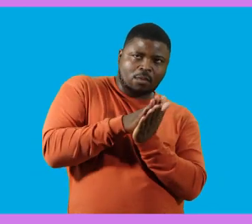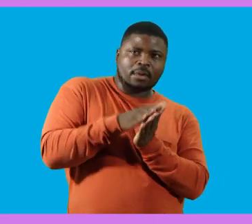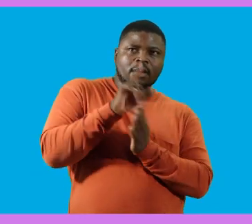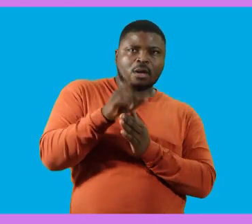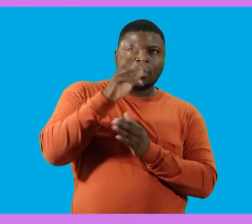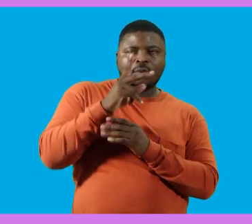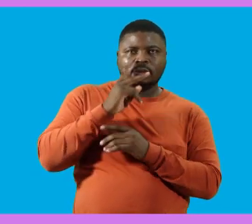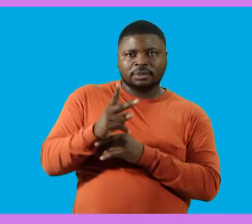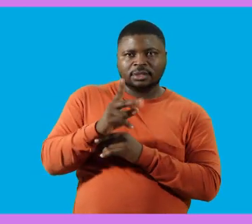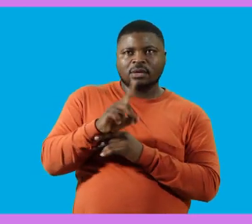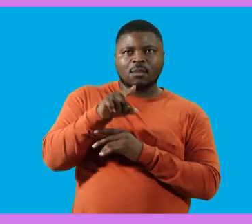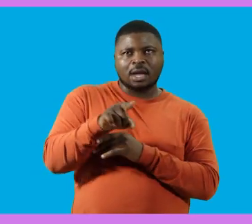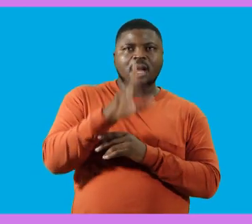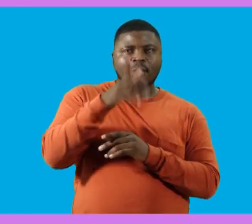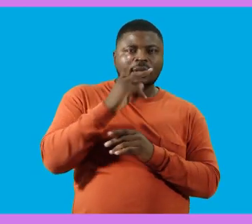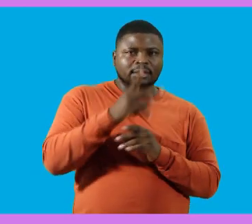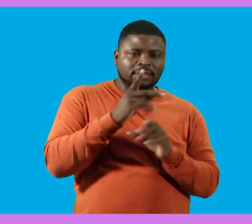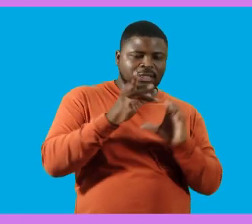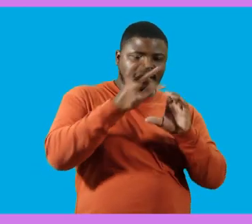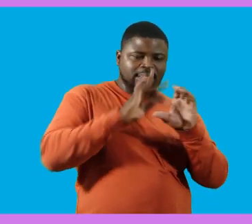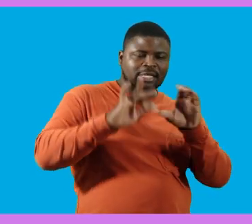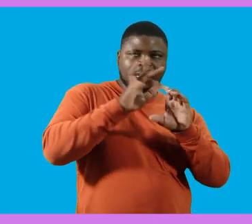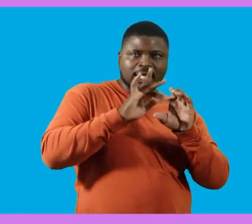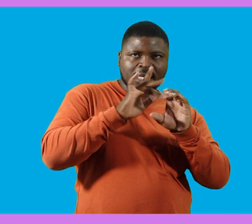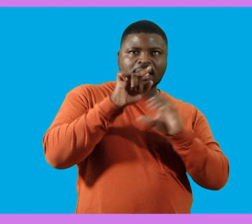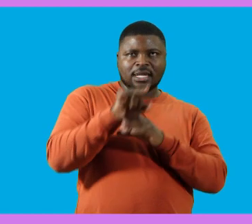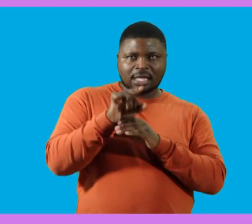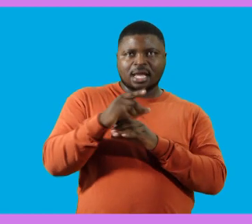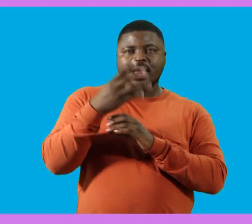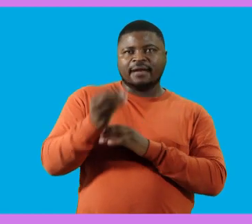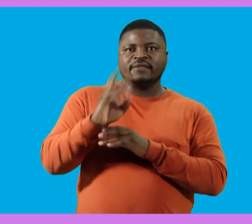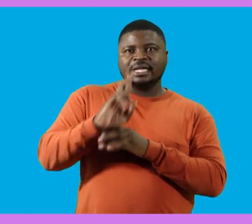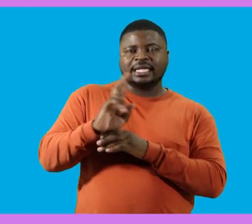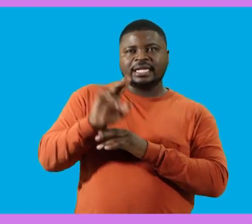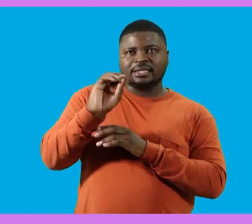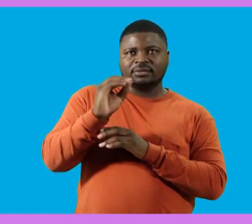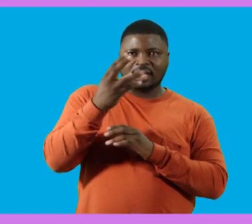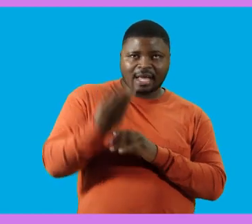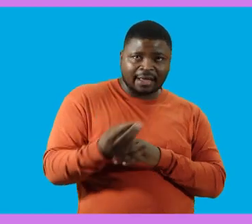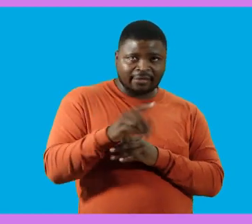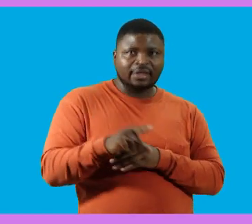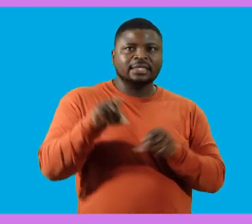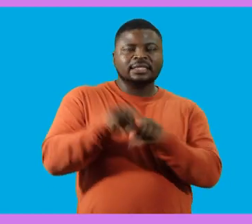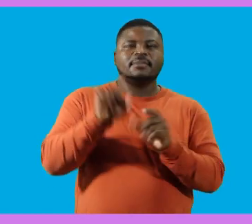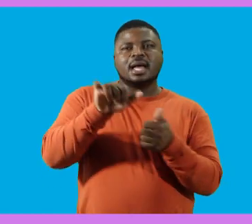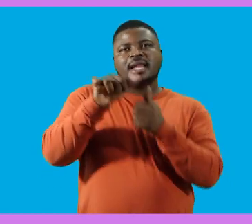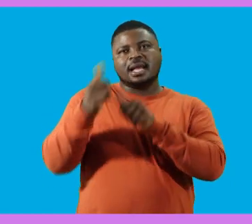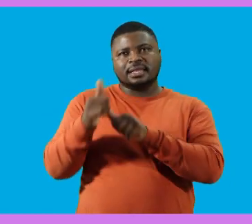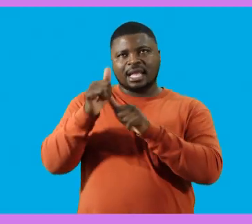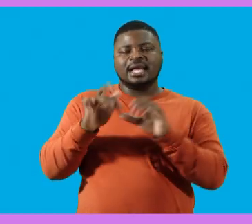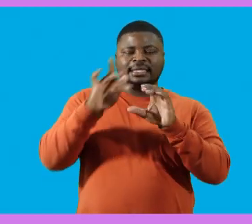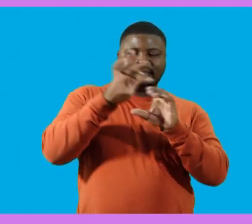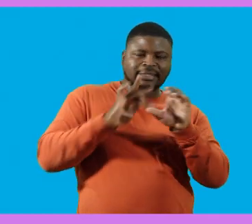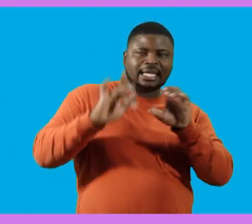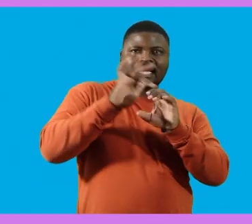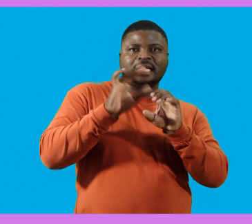will see there is a circle at the top with a radius, another circle